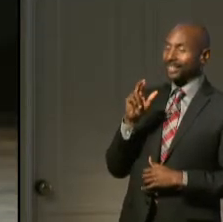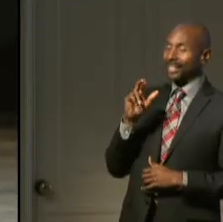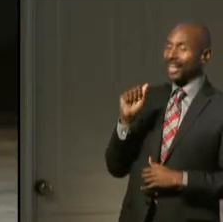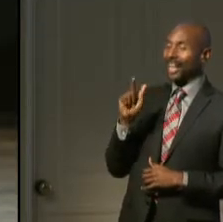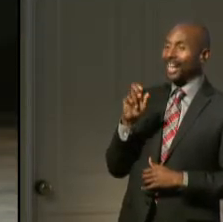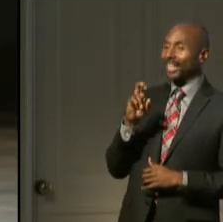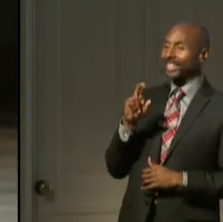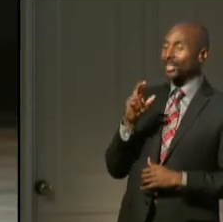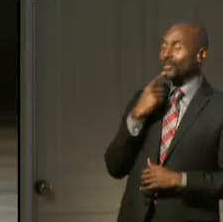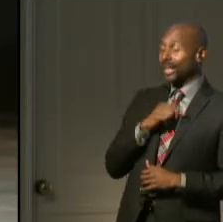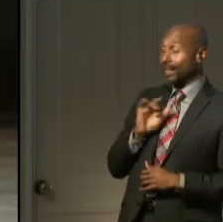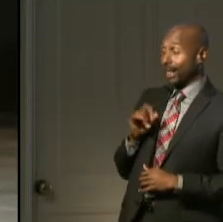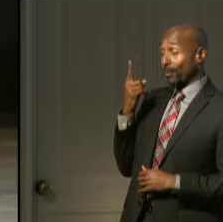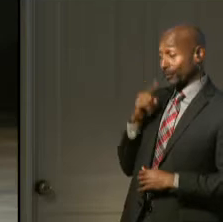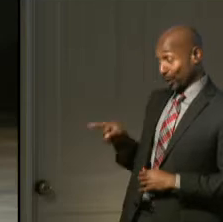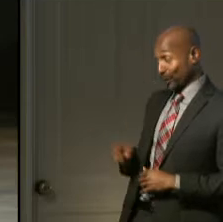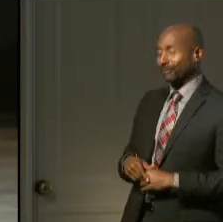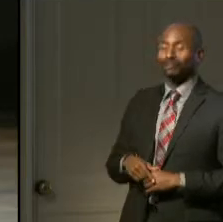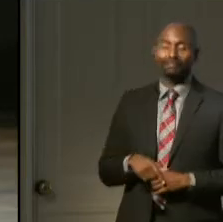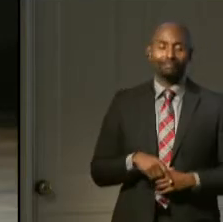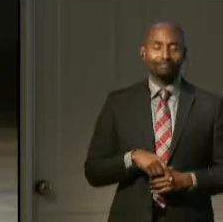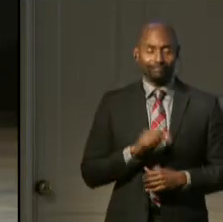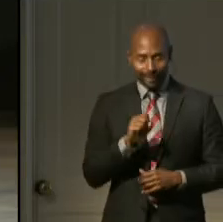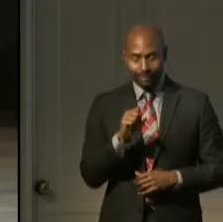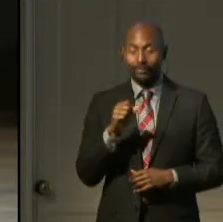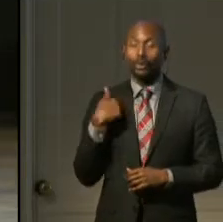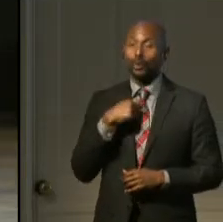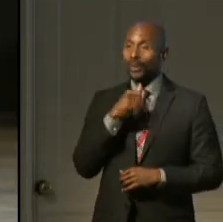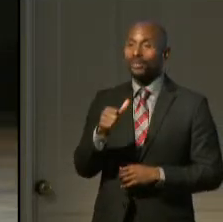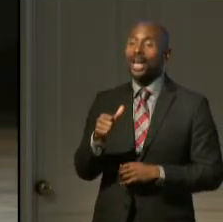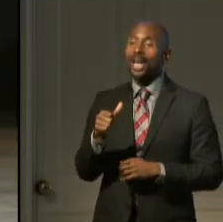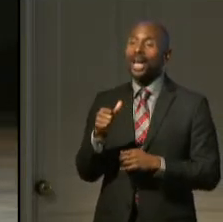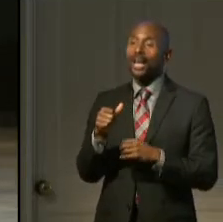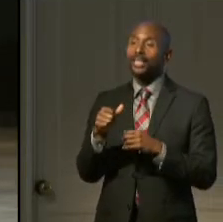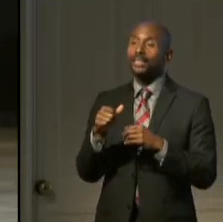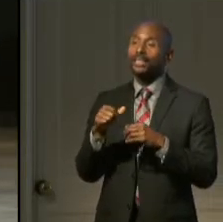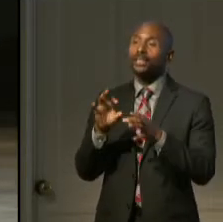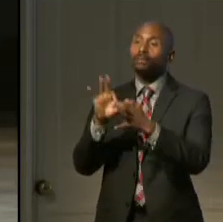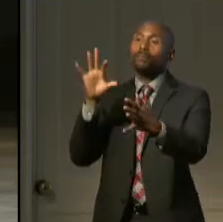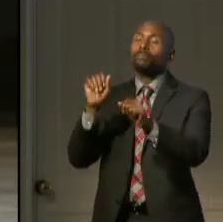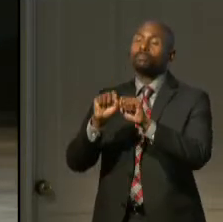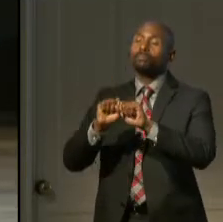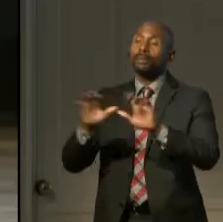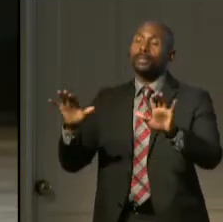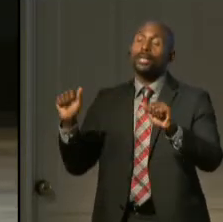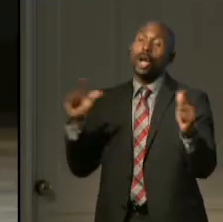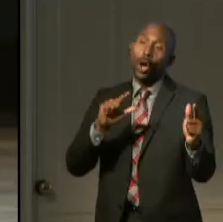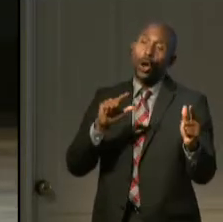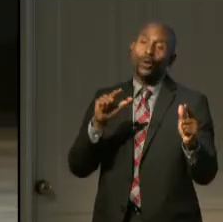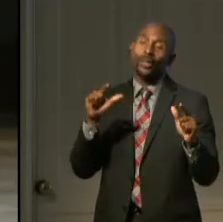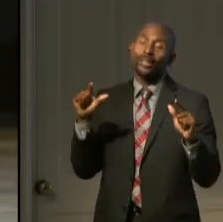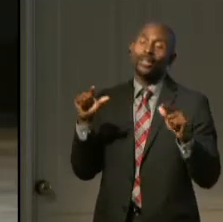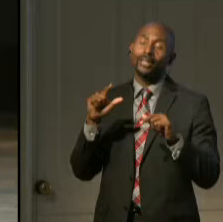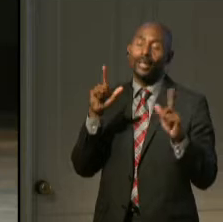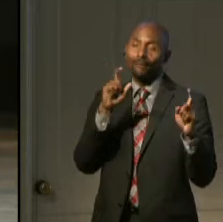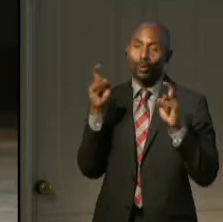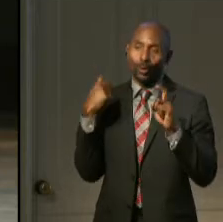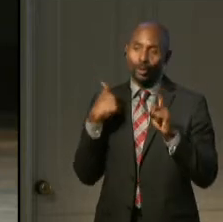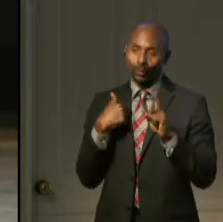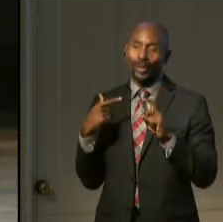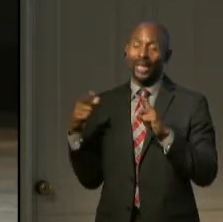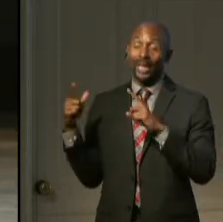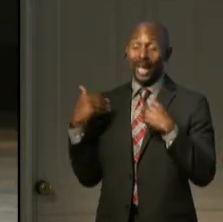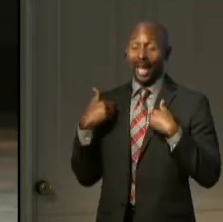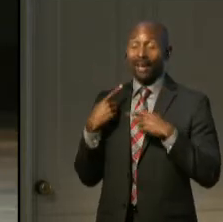so we currently have the data. We haven't released all the photos that we've taken inside the space shuttles yet. I think the most valuable thing that we could release